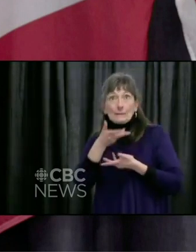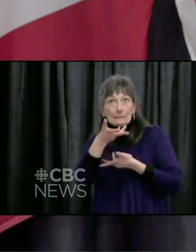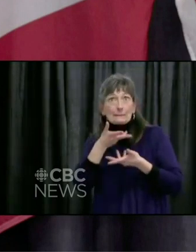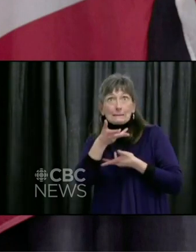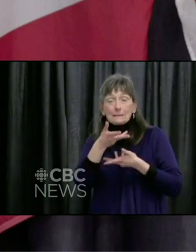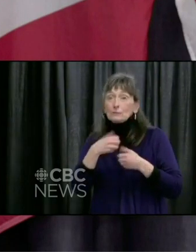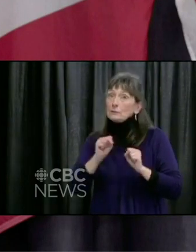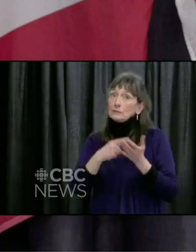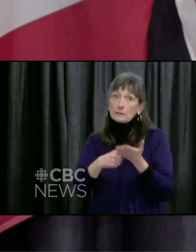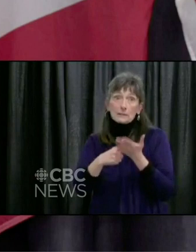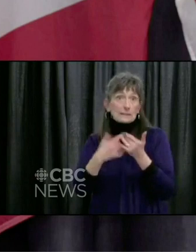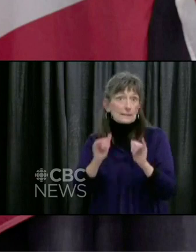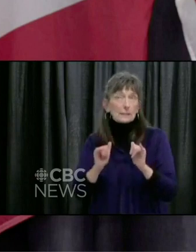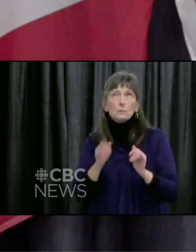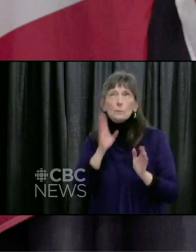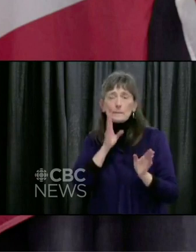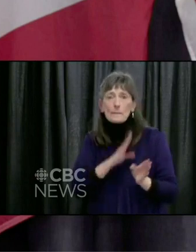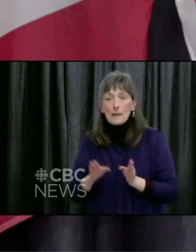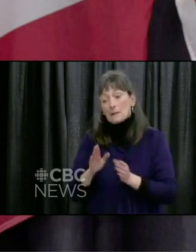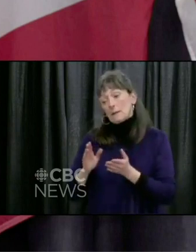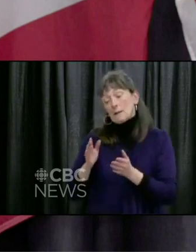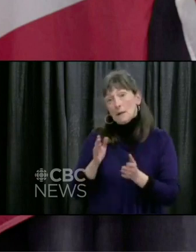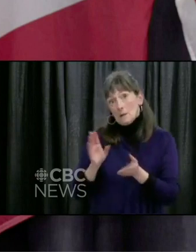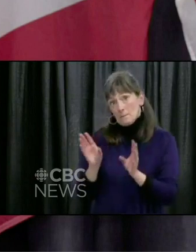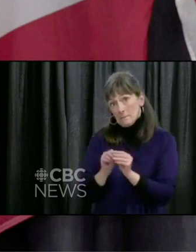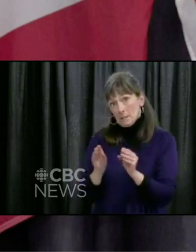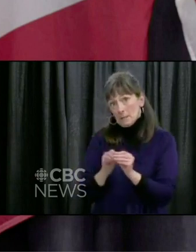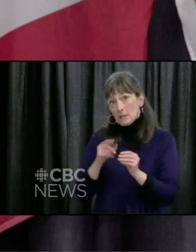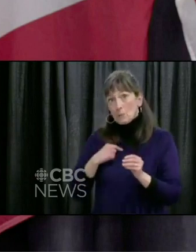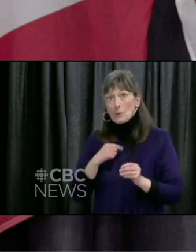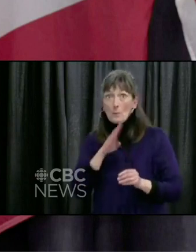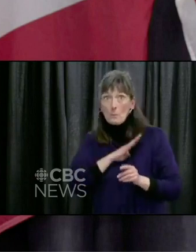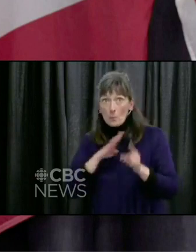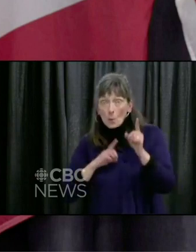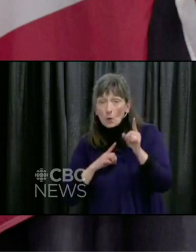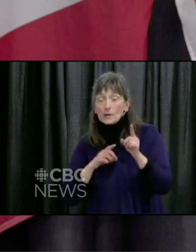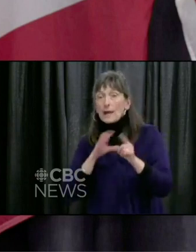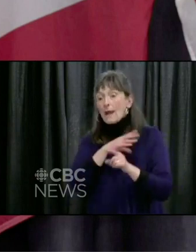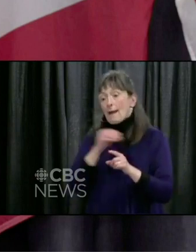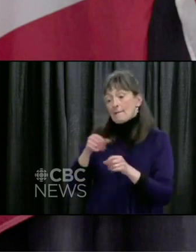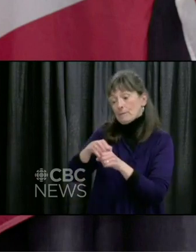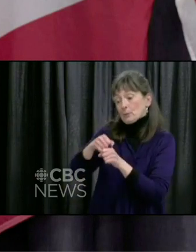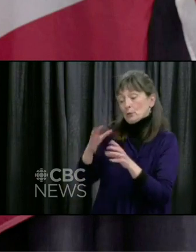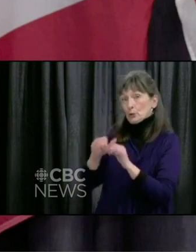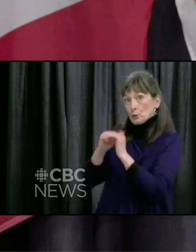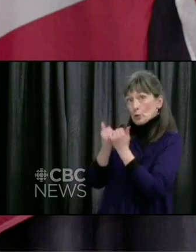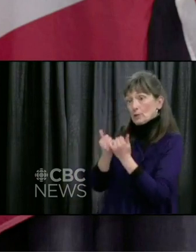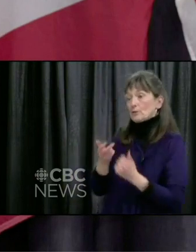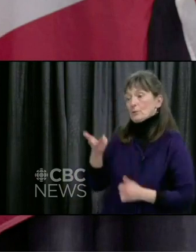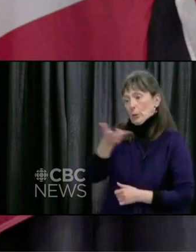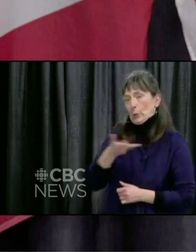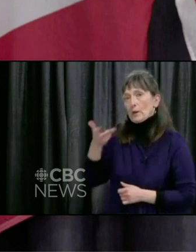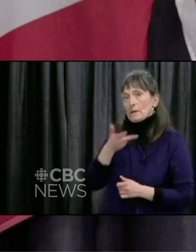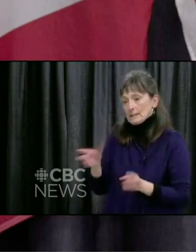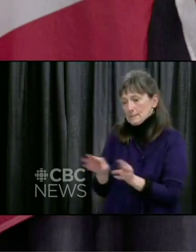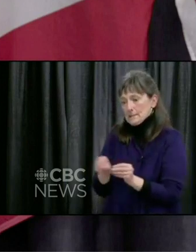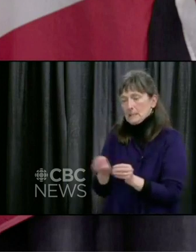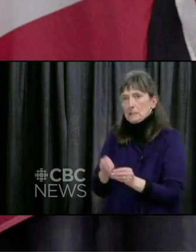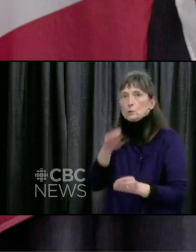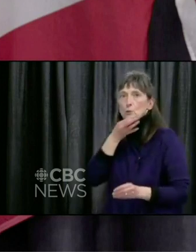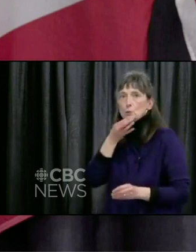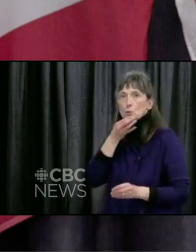myself are arranging a meeting with both the pharmacy board, who are the regulators, and the Pharmacists Association, who are